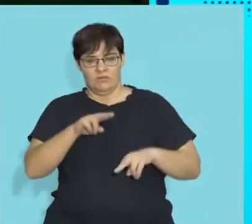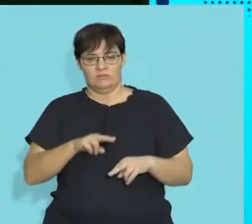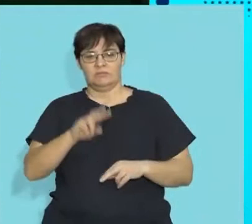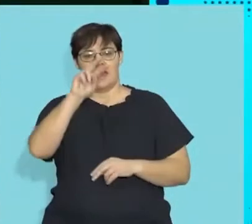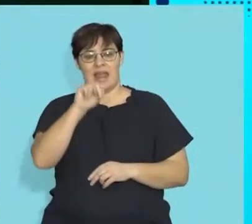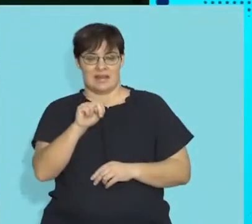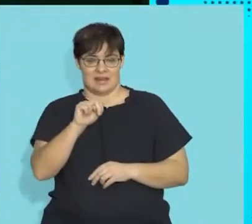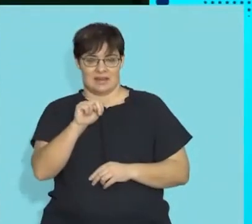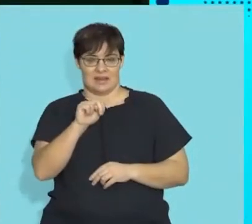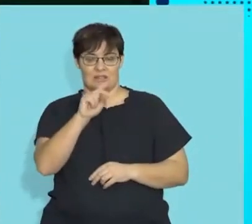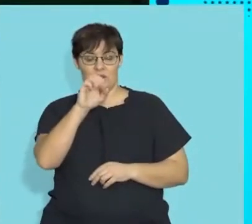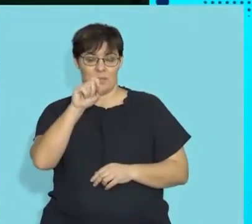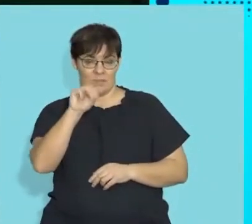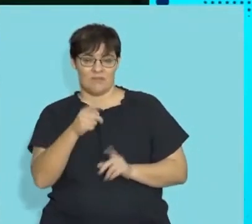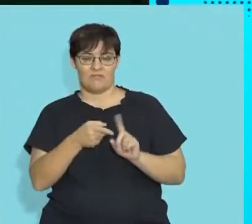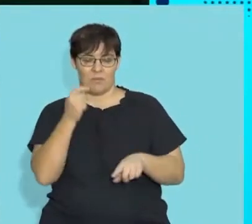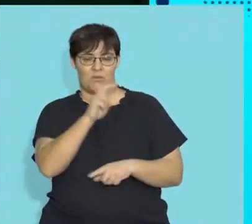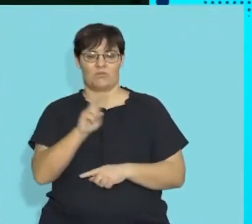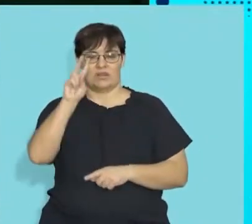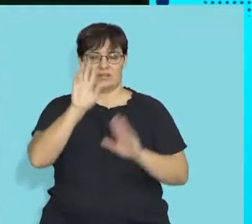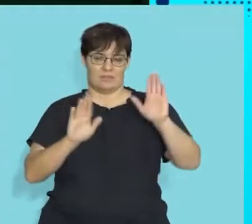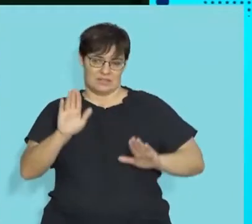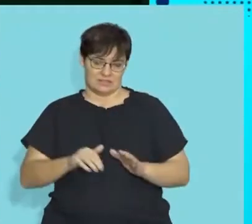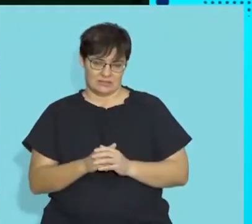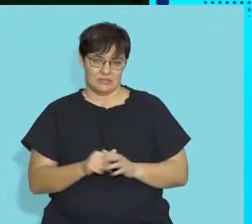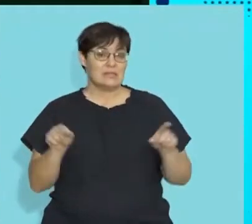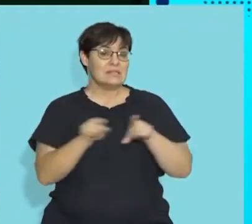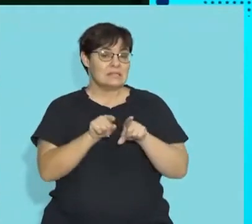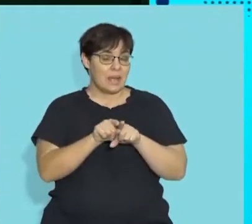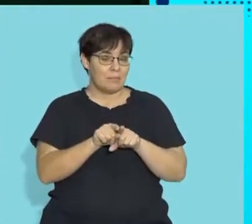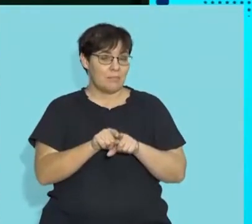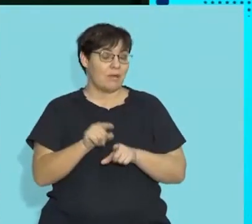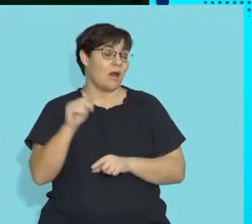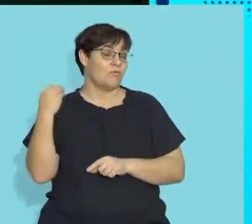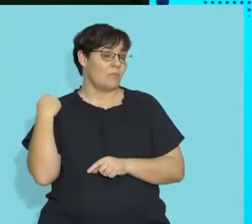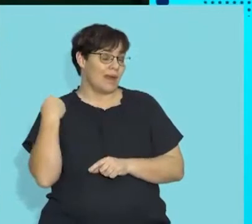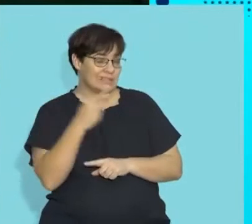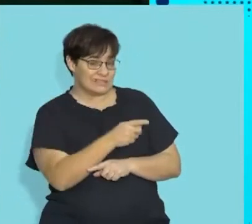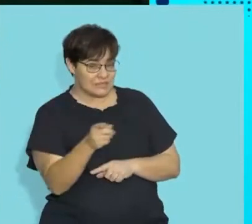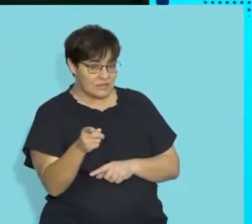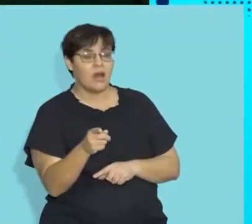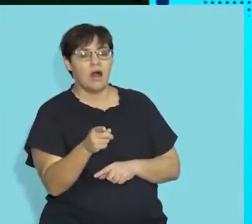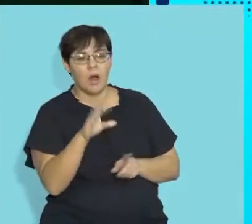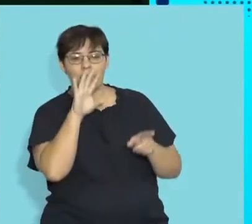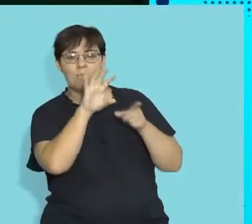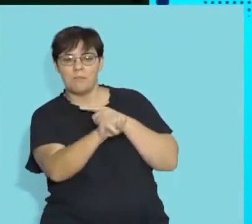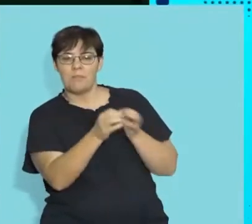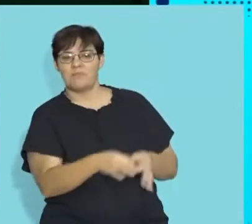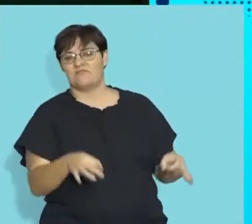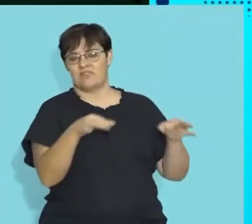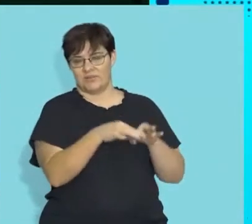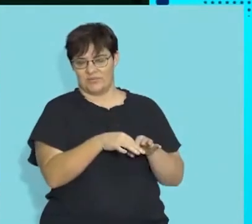the nth term of a quadratic pattern, but I'm also going to be reminding you on how we actually can determine